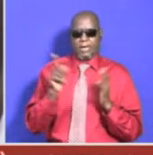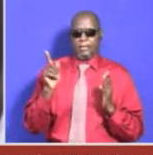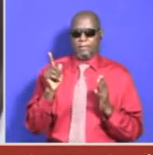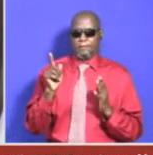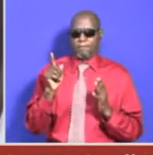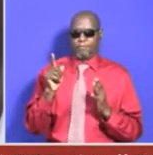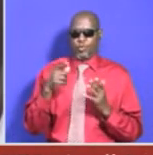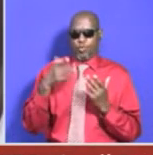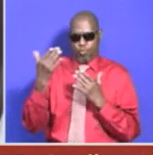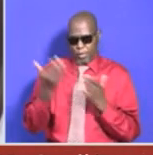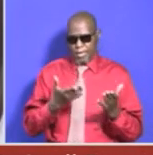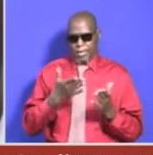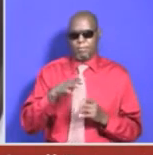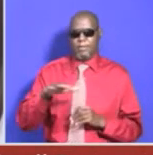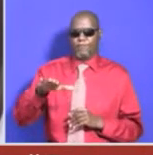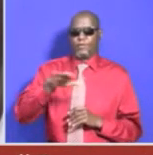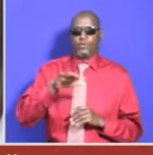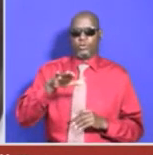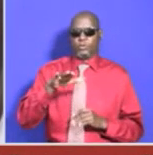kwa kiwanja.